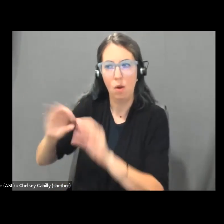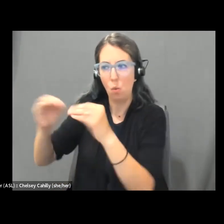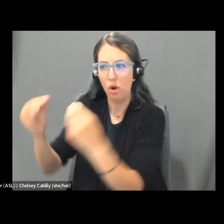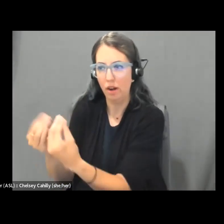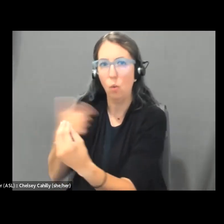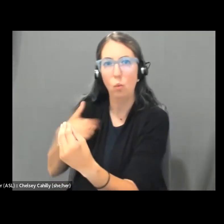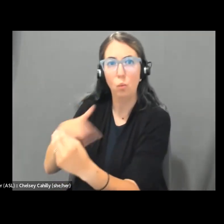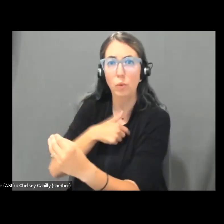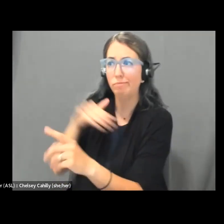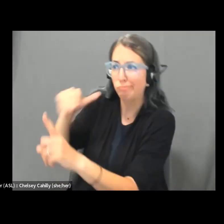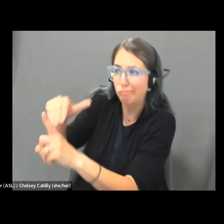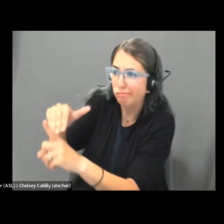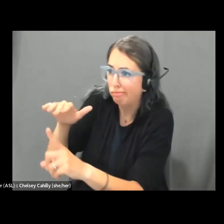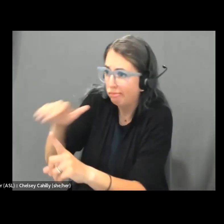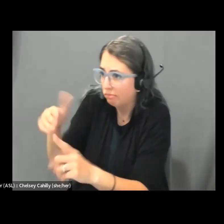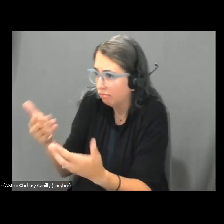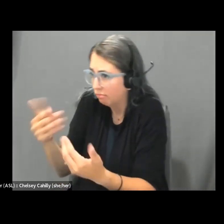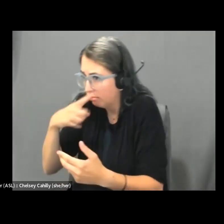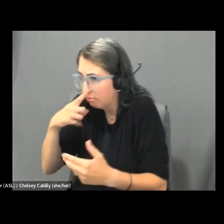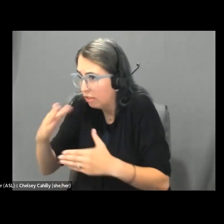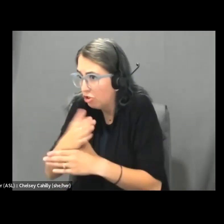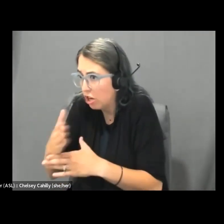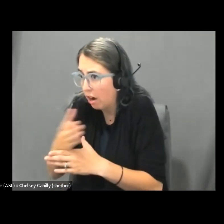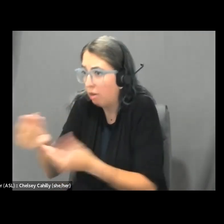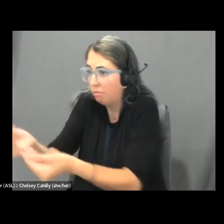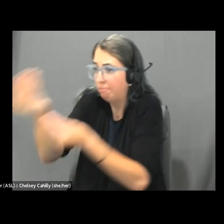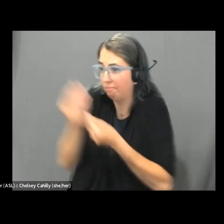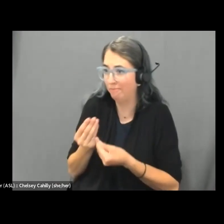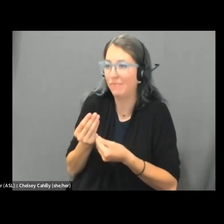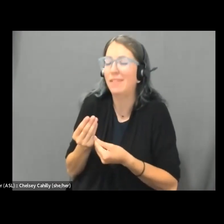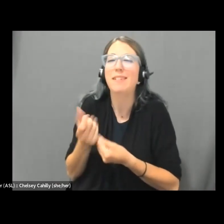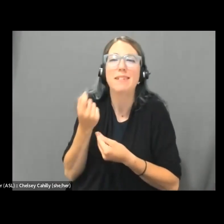at the census tract level. No individual information was there.